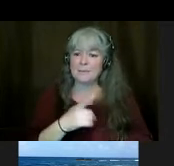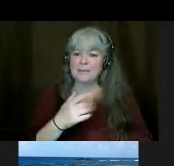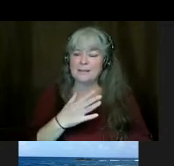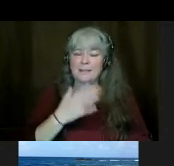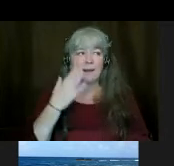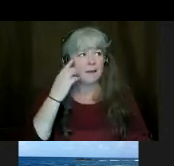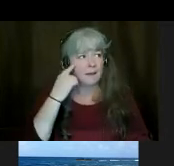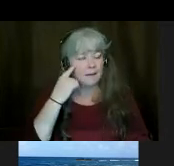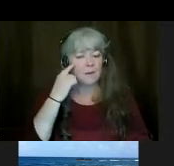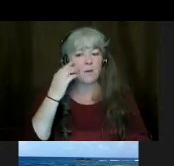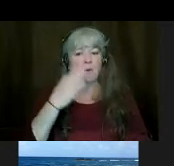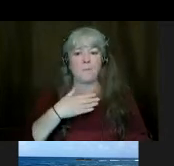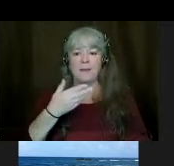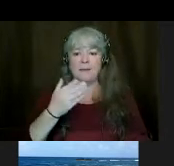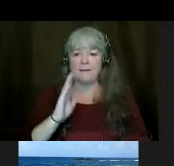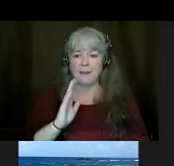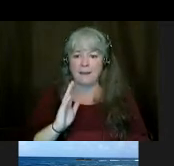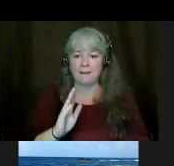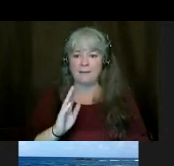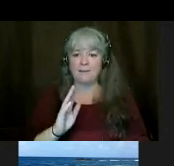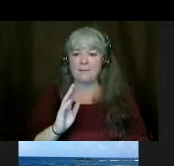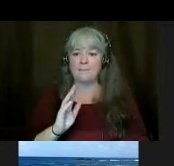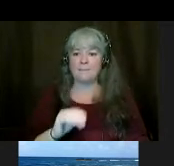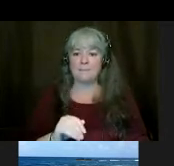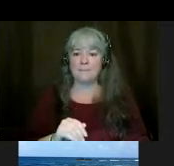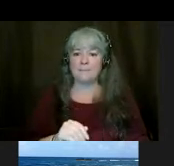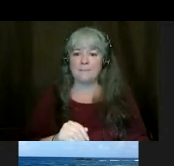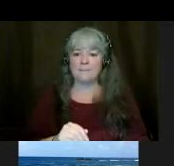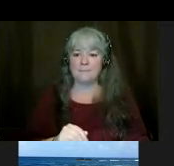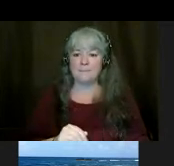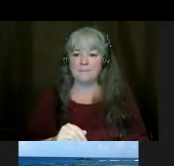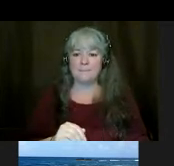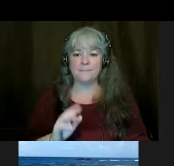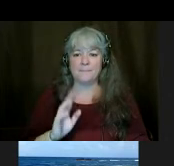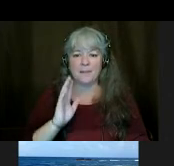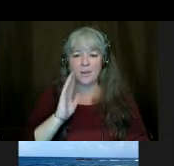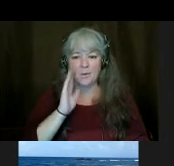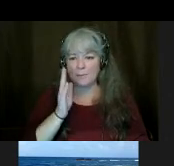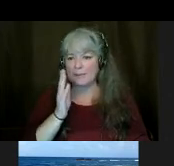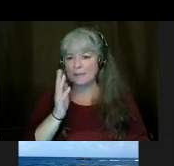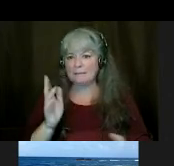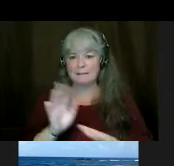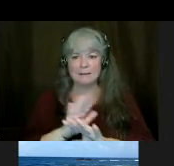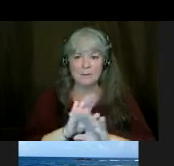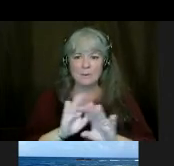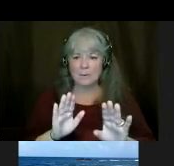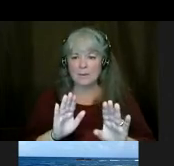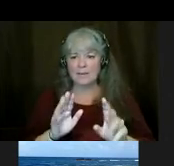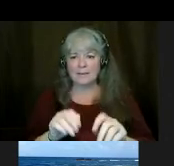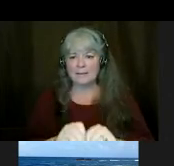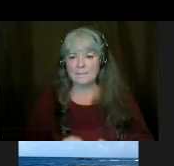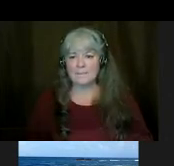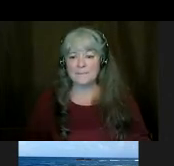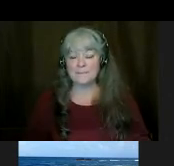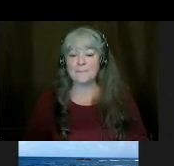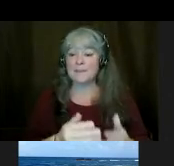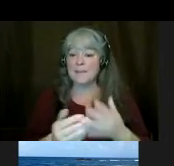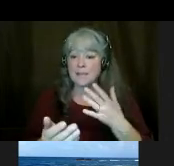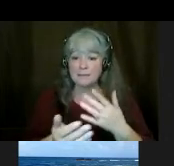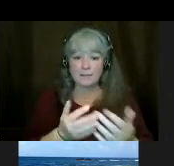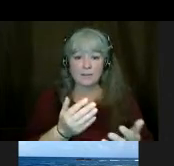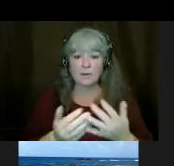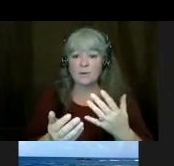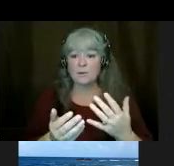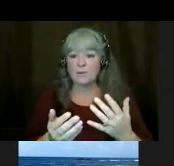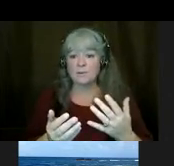God, it's gonna be all over with, you know. He's not gonna, even though I told